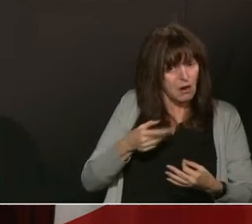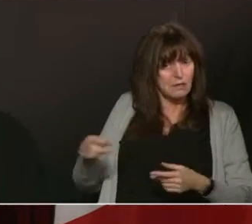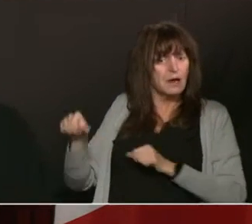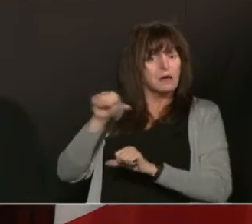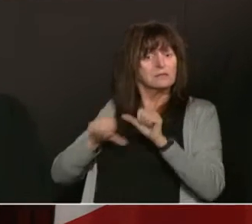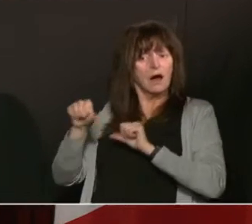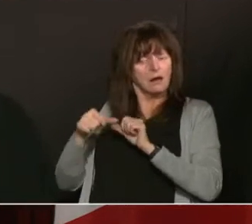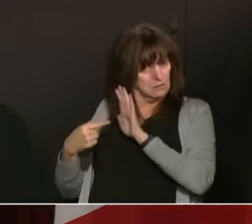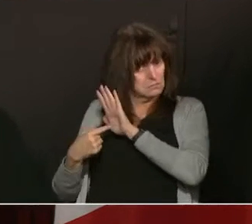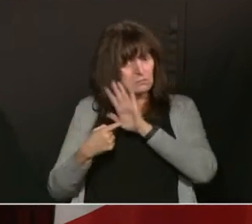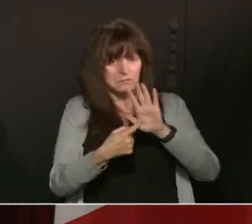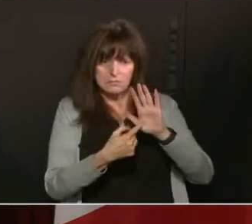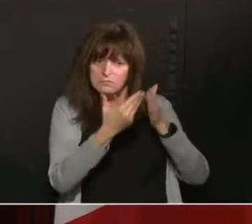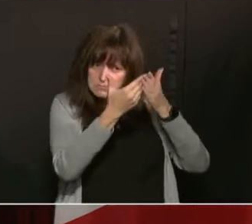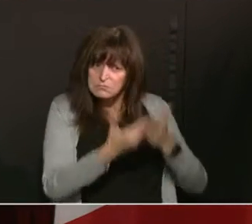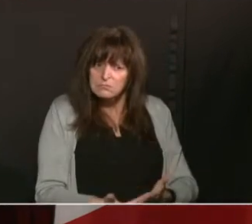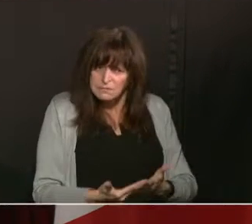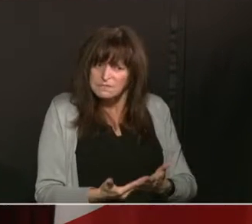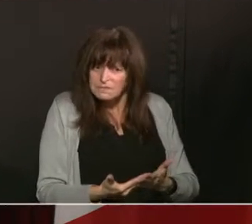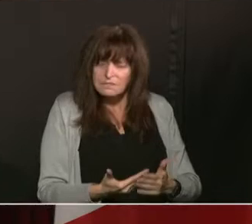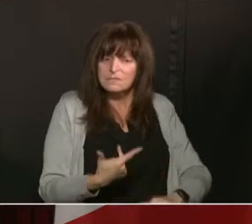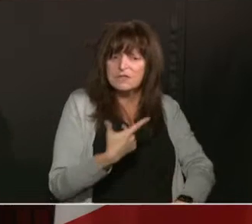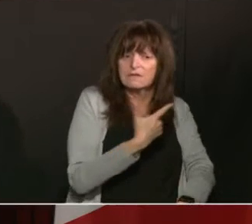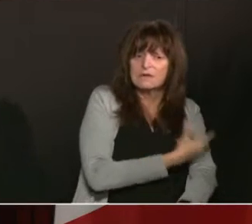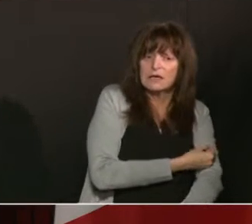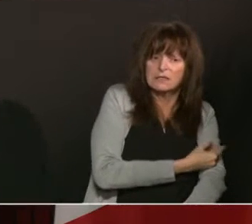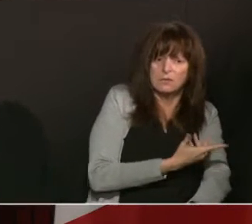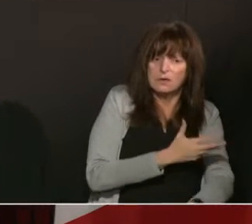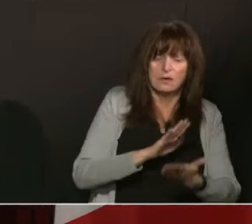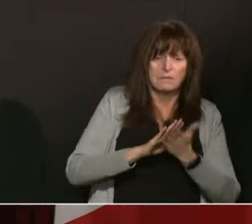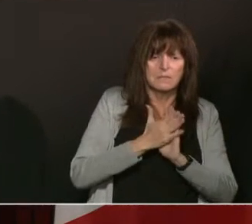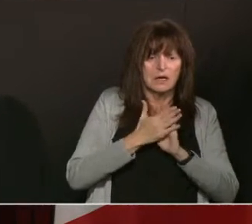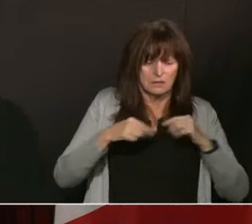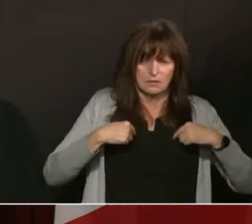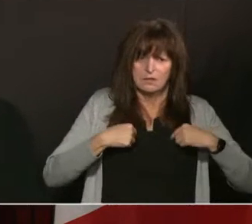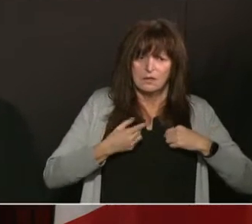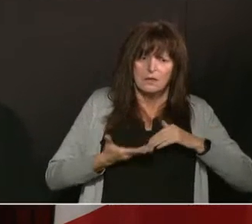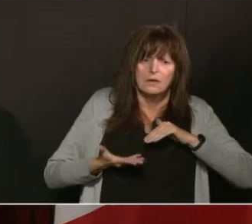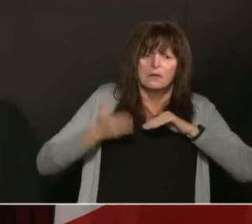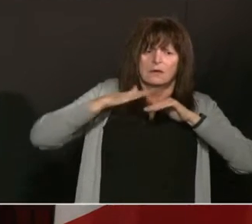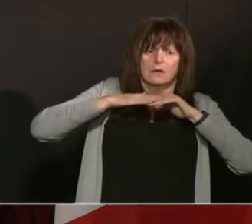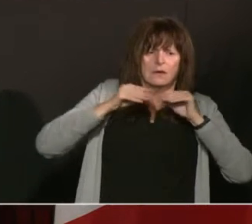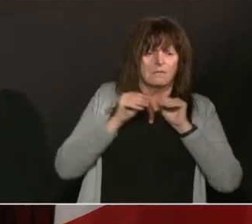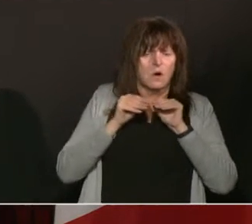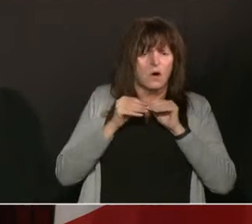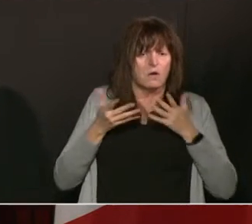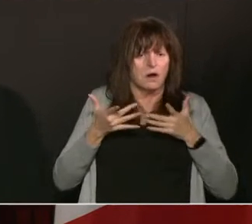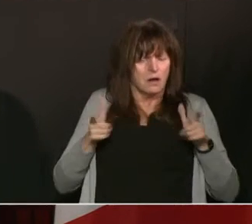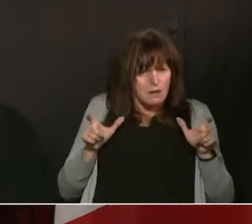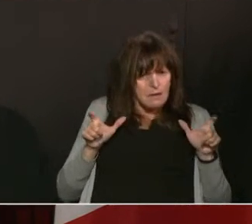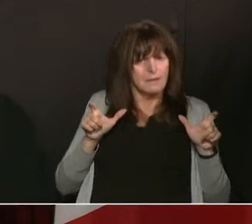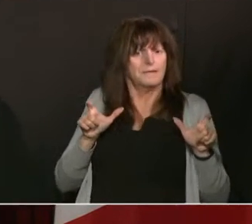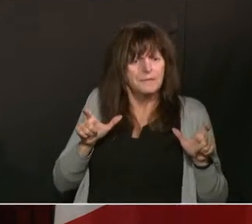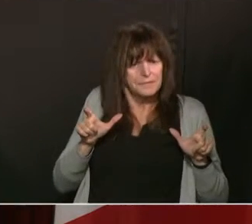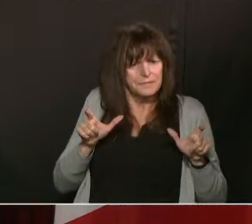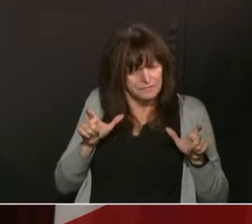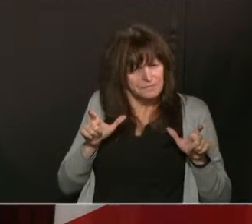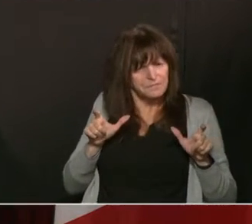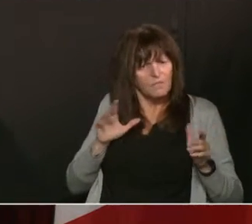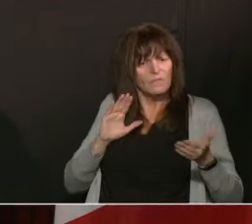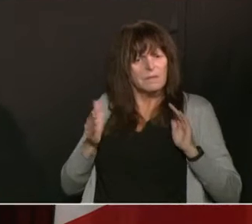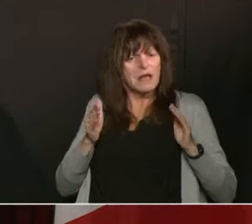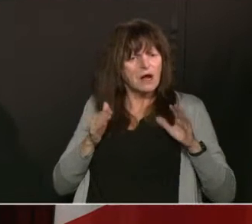higher antibody level compared to Pfizer with the Moderna product. Vaccination and boosters with Moderna may also